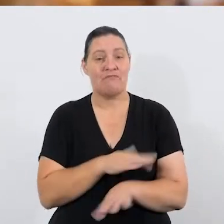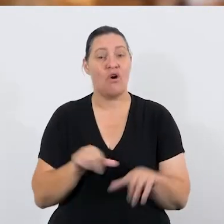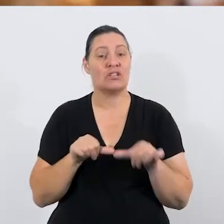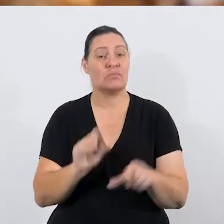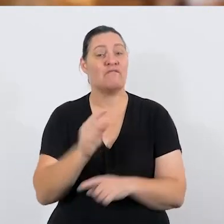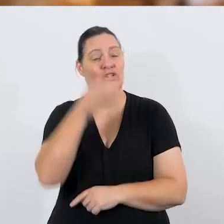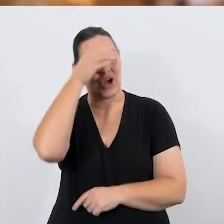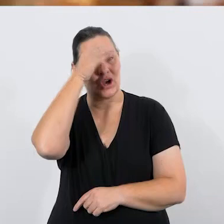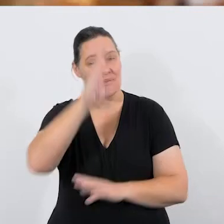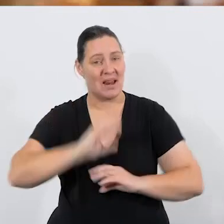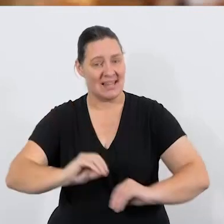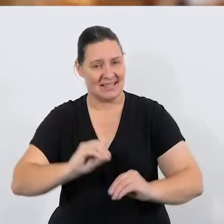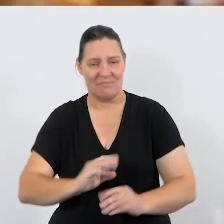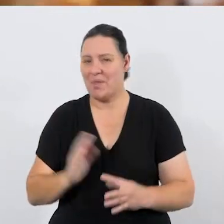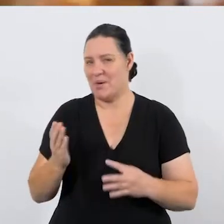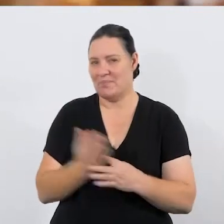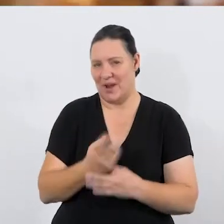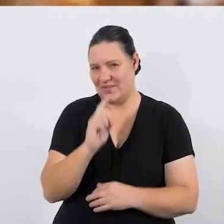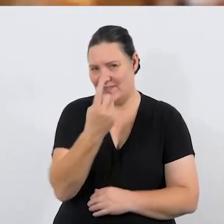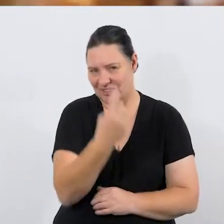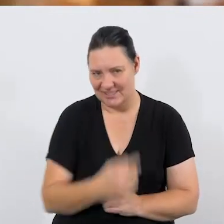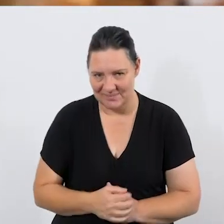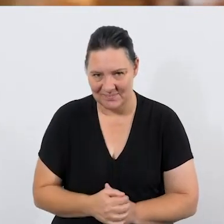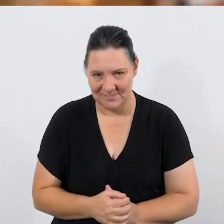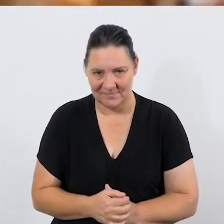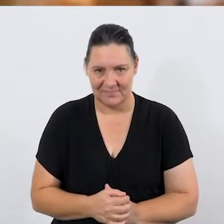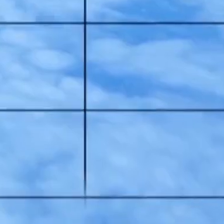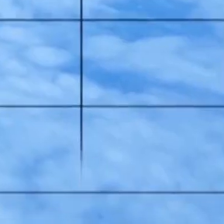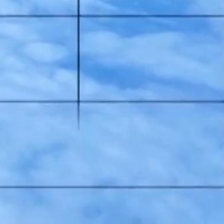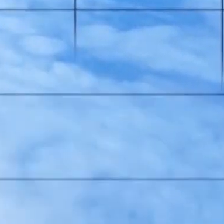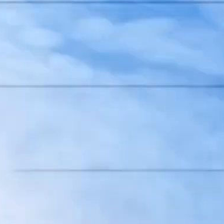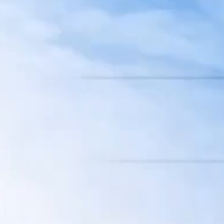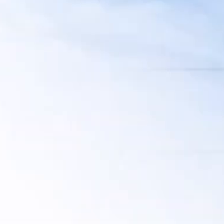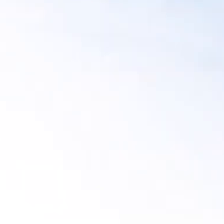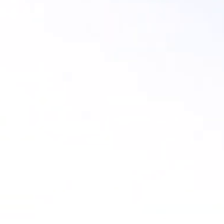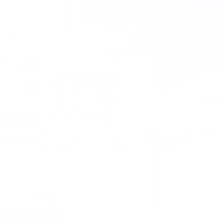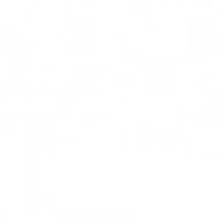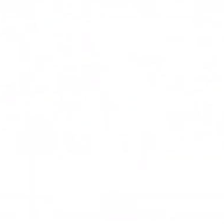before we move on to the first concept of this lesson, we are going to go to an ad break.